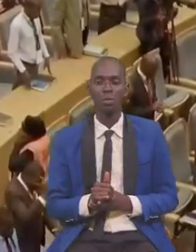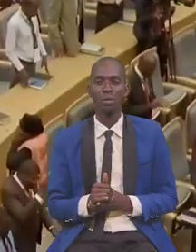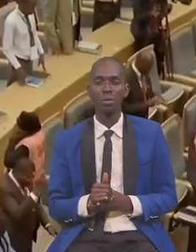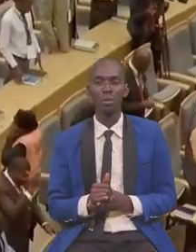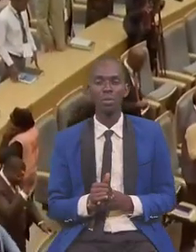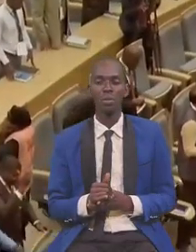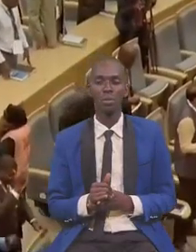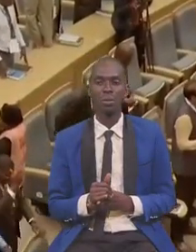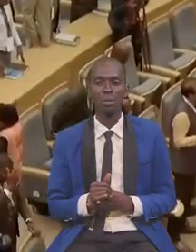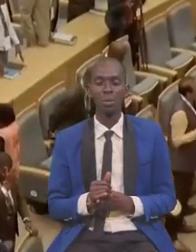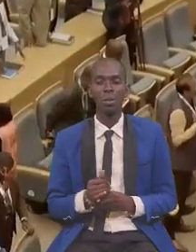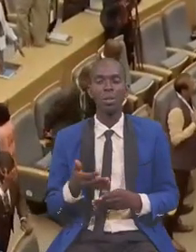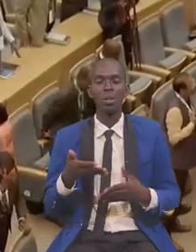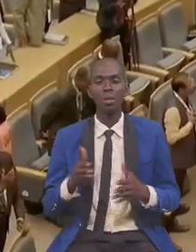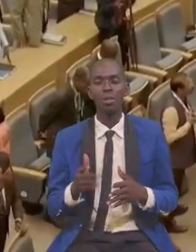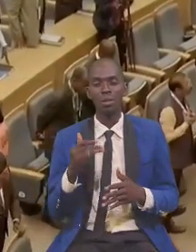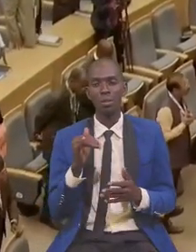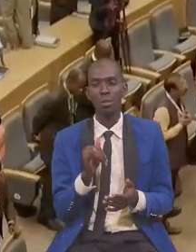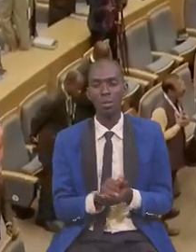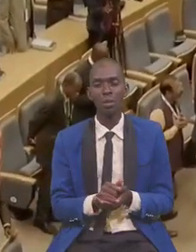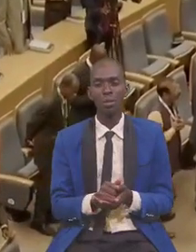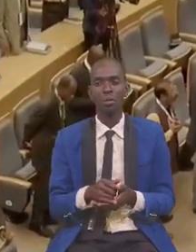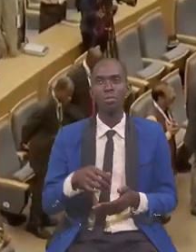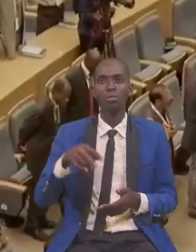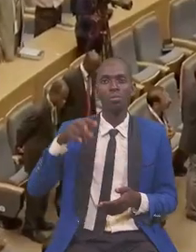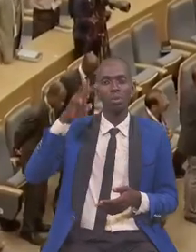Let the dormant spirit wake up.